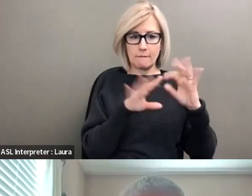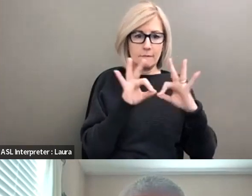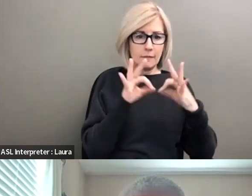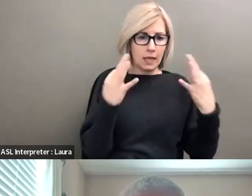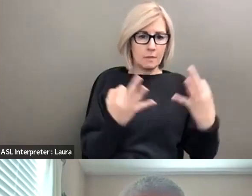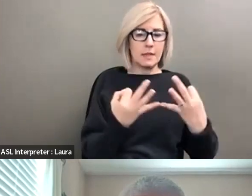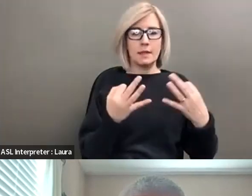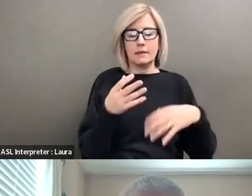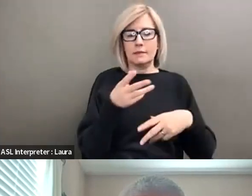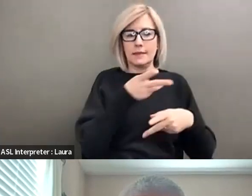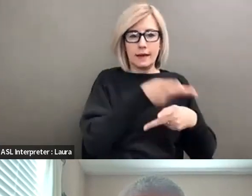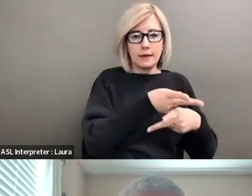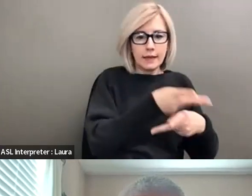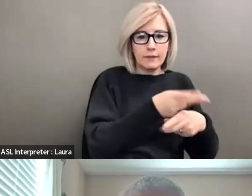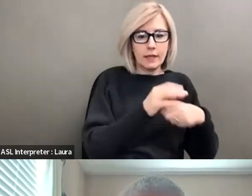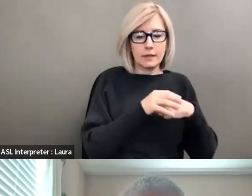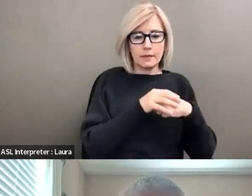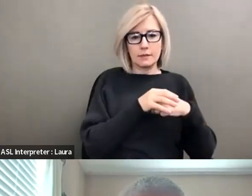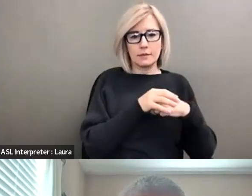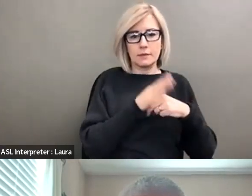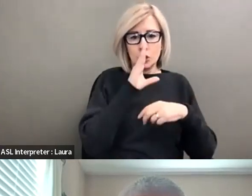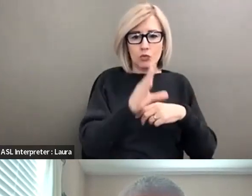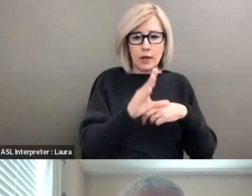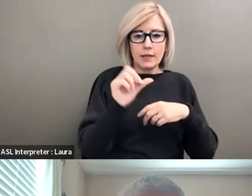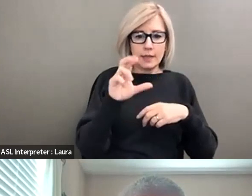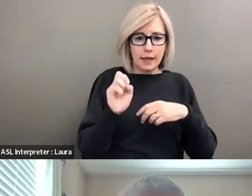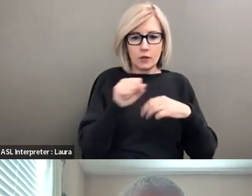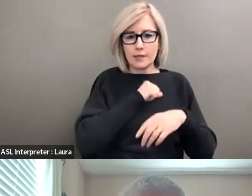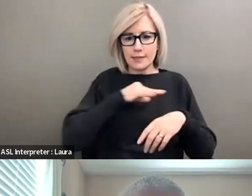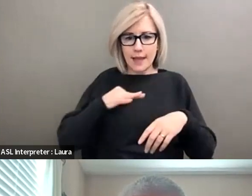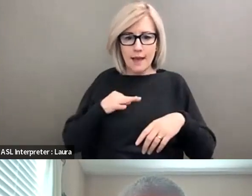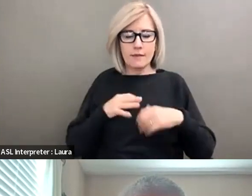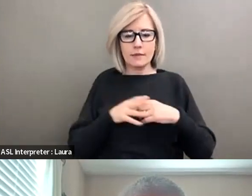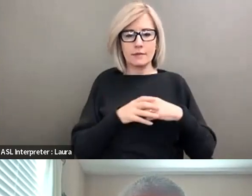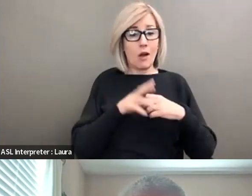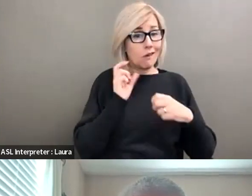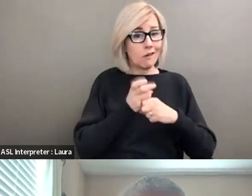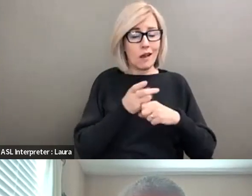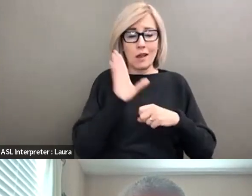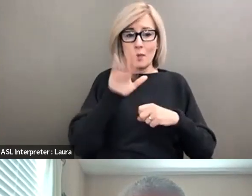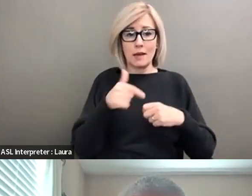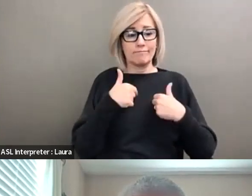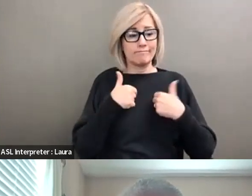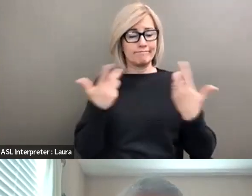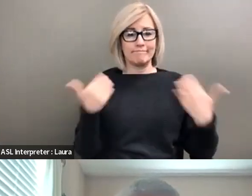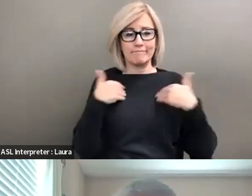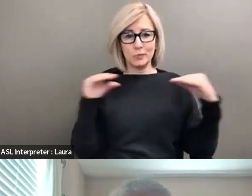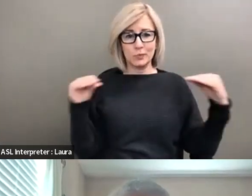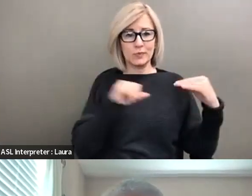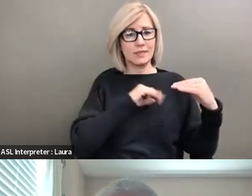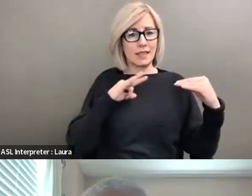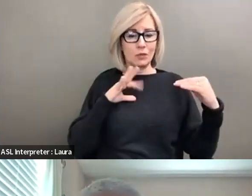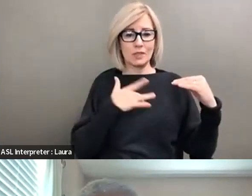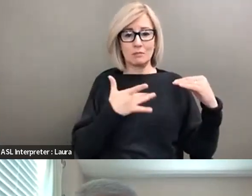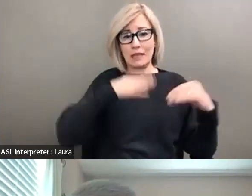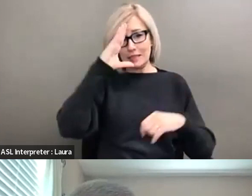family caregiving, direct care staff, how difficult. I know I've been without the staff we typically have for